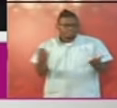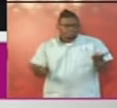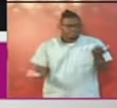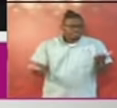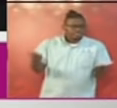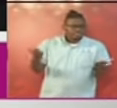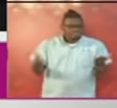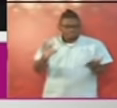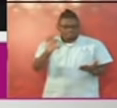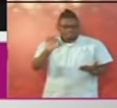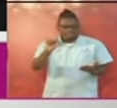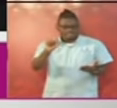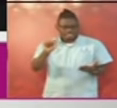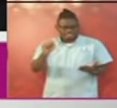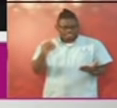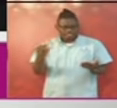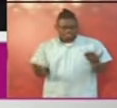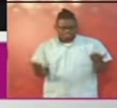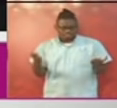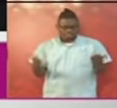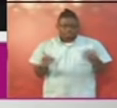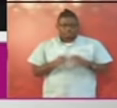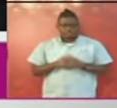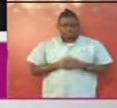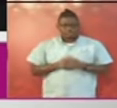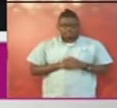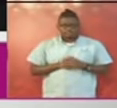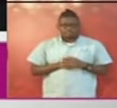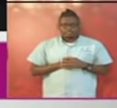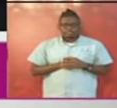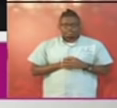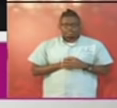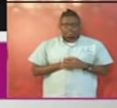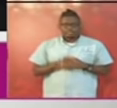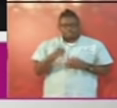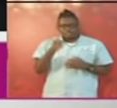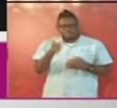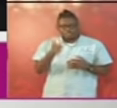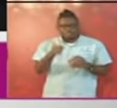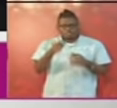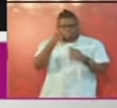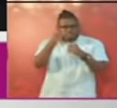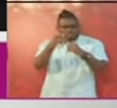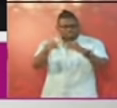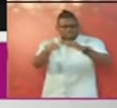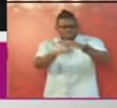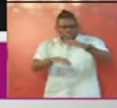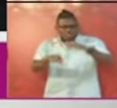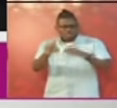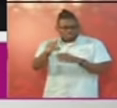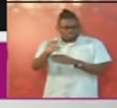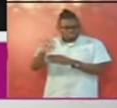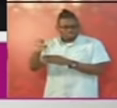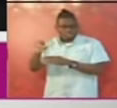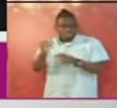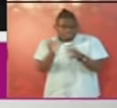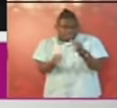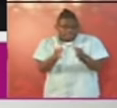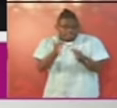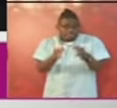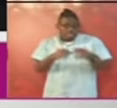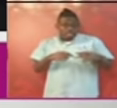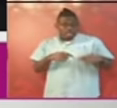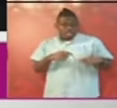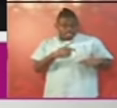than 50 in women, and the so-called bad type, perhaps a good target would be under 100. So if you've had a heart attack or